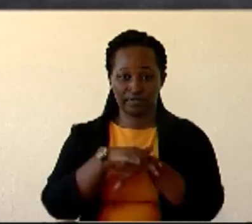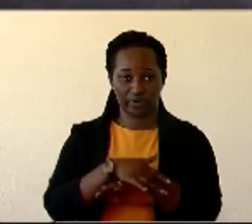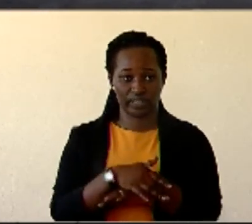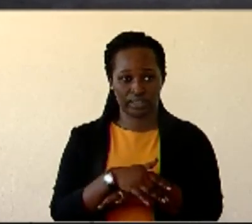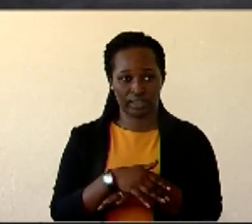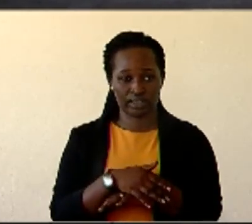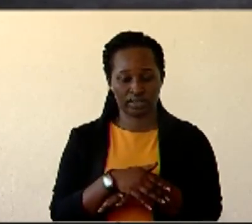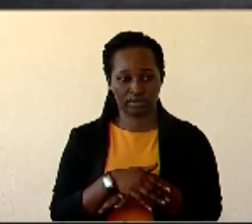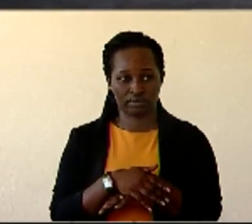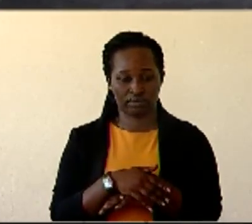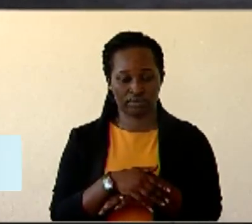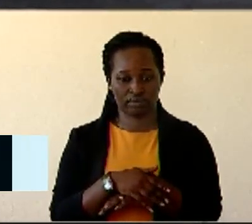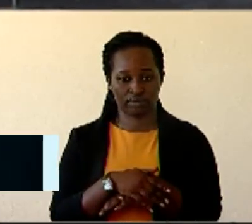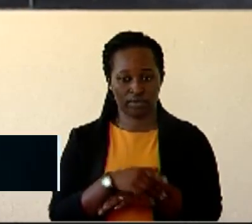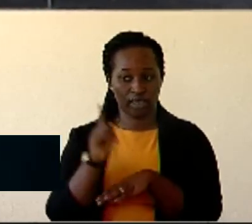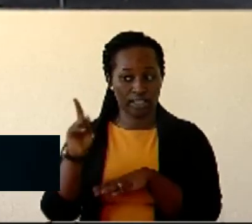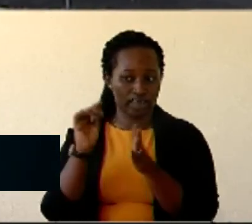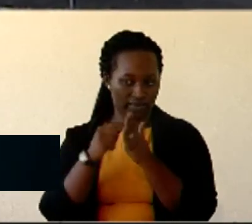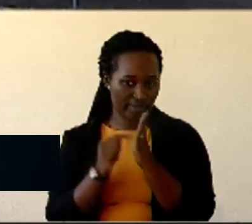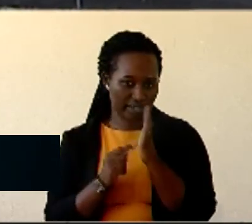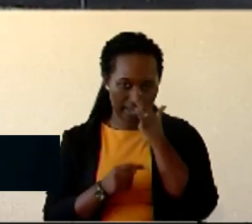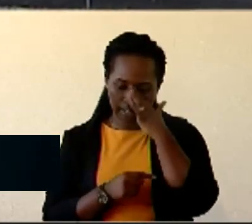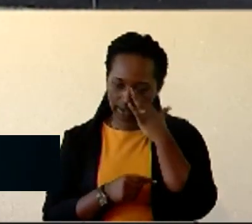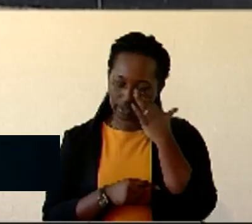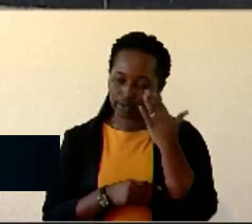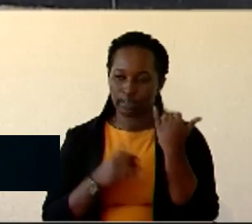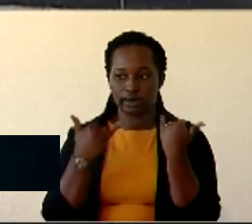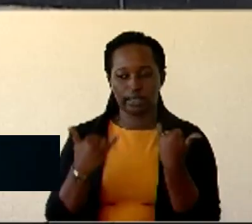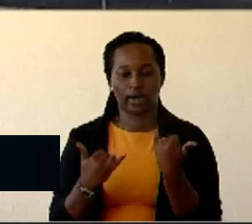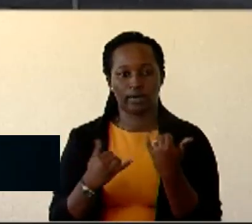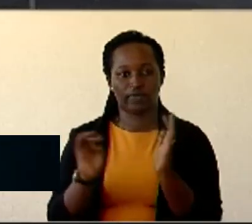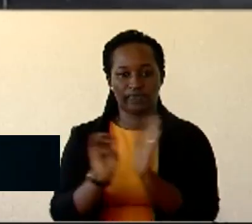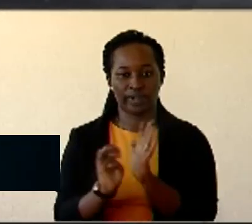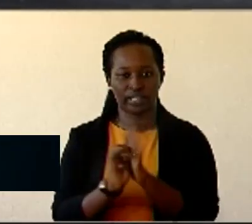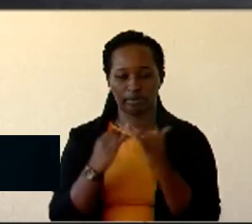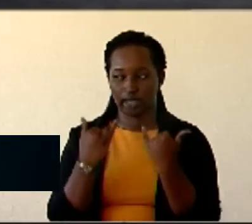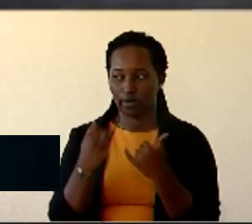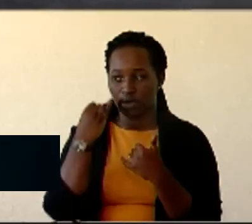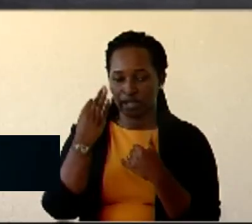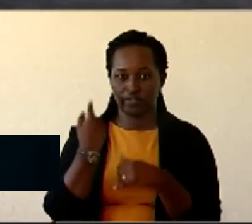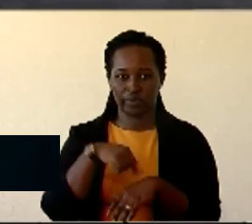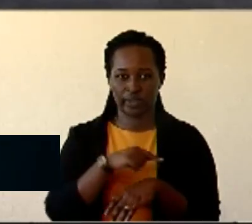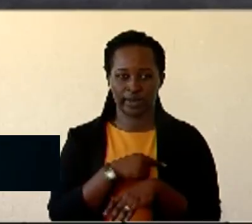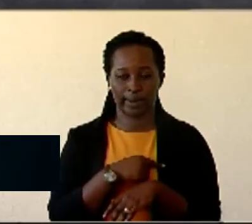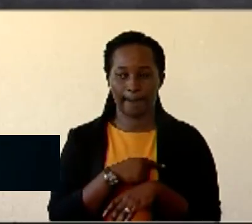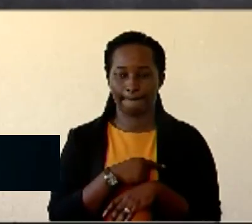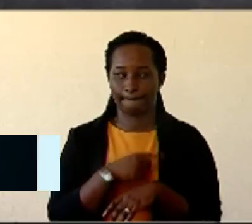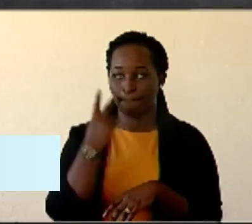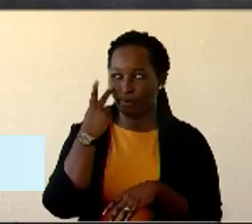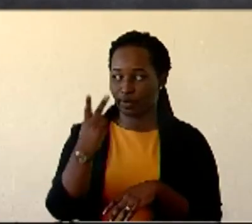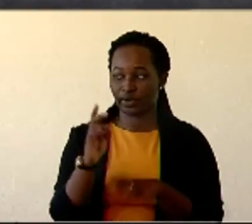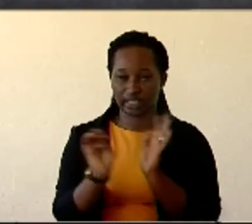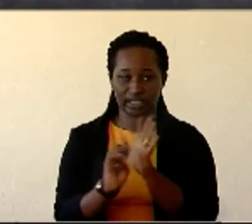and demand, this factor, seasonal factors. Now, for example, now, if we can look at